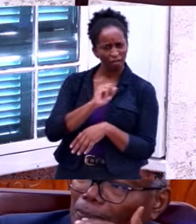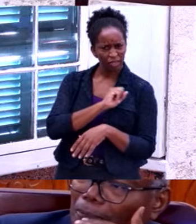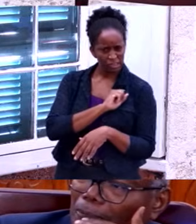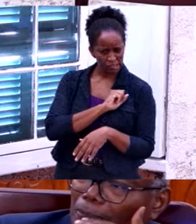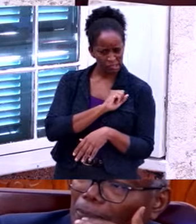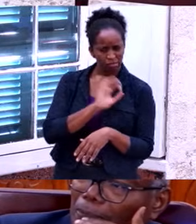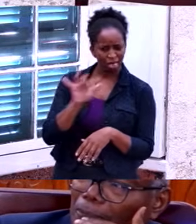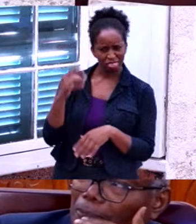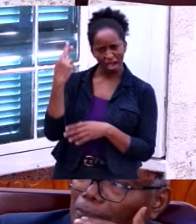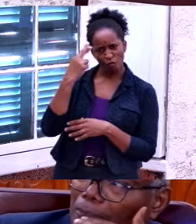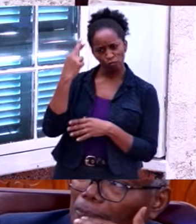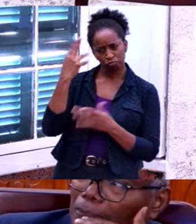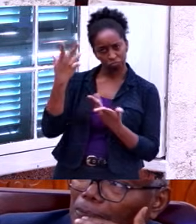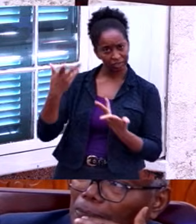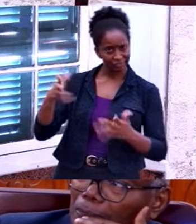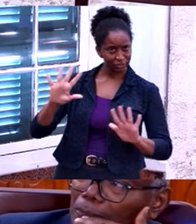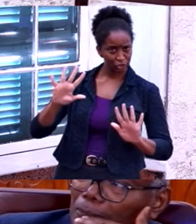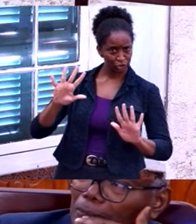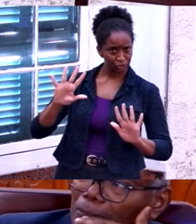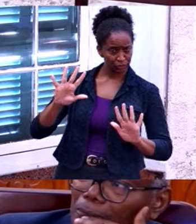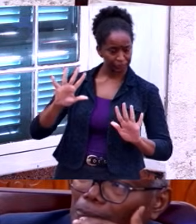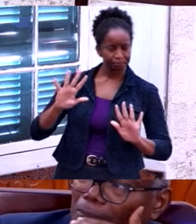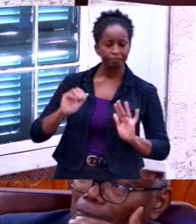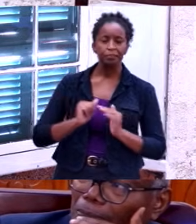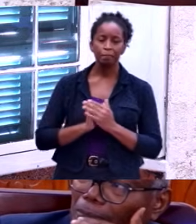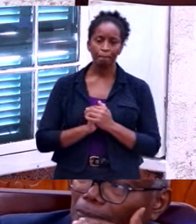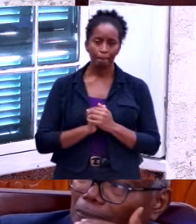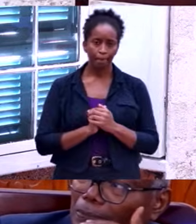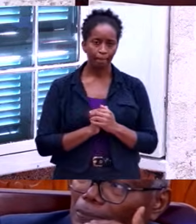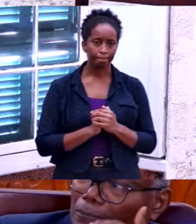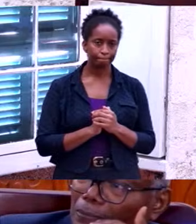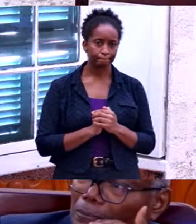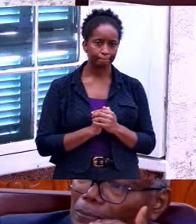then that there is a series of